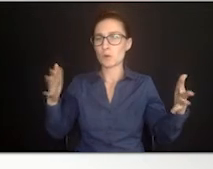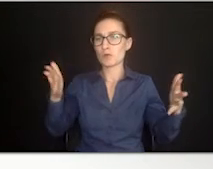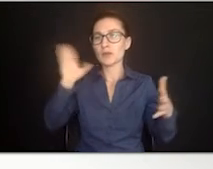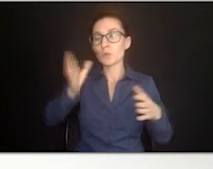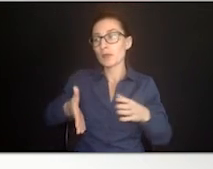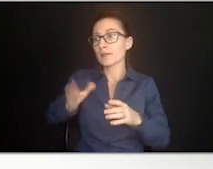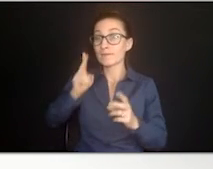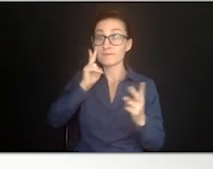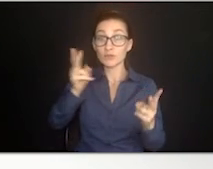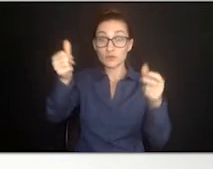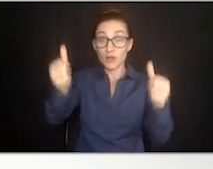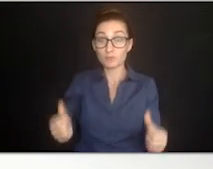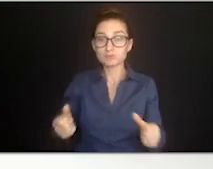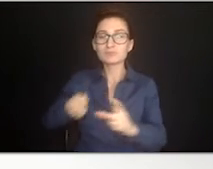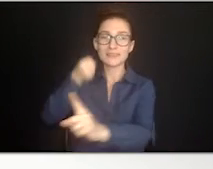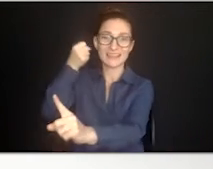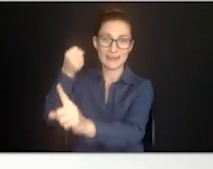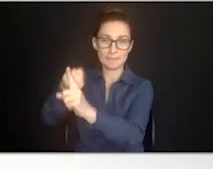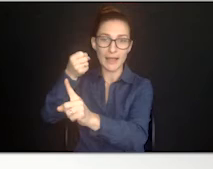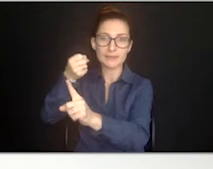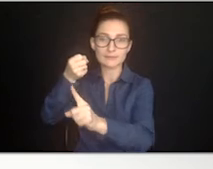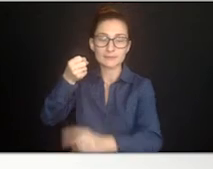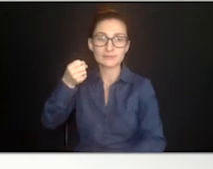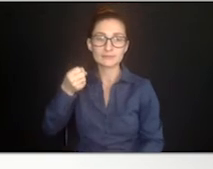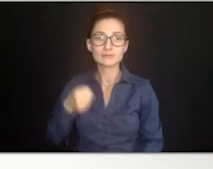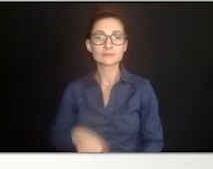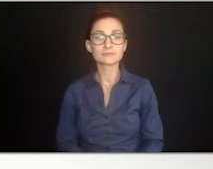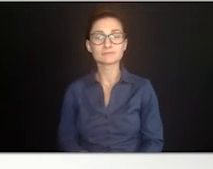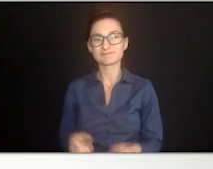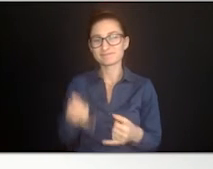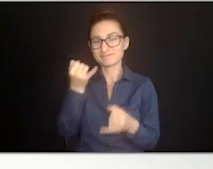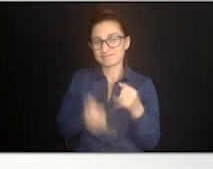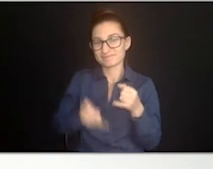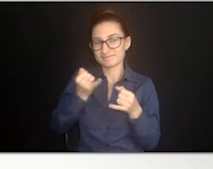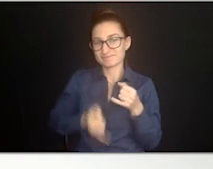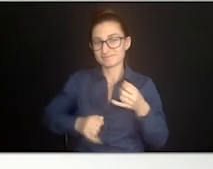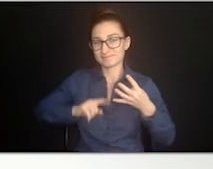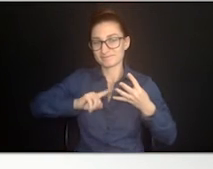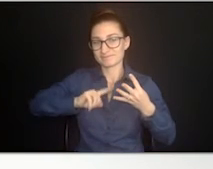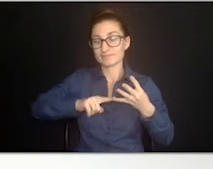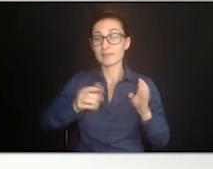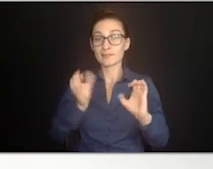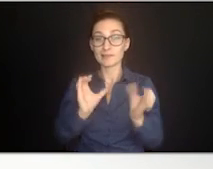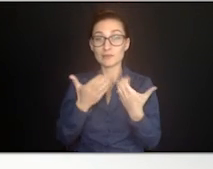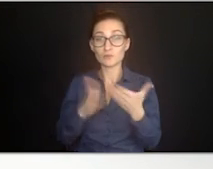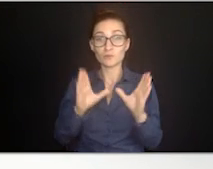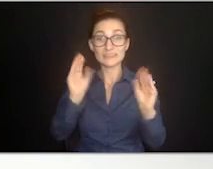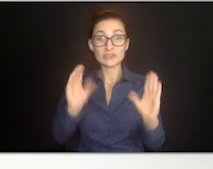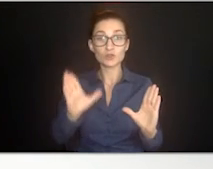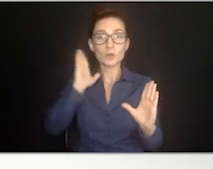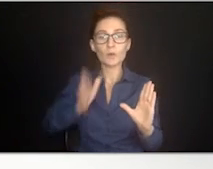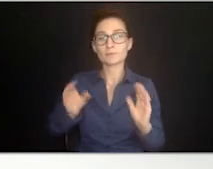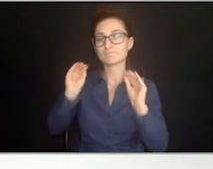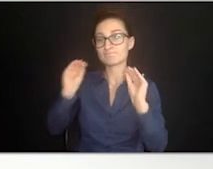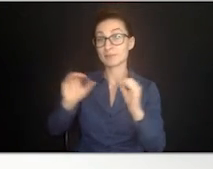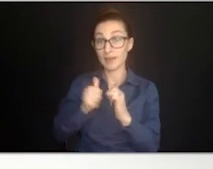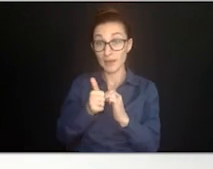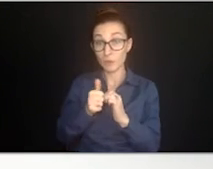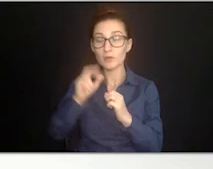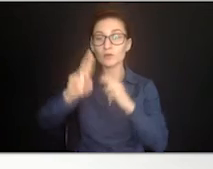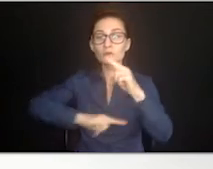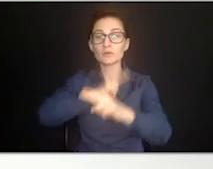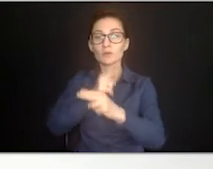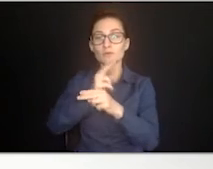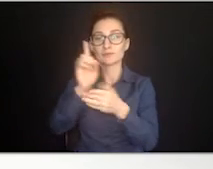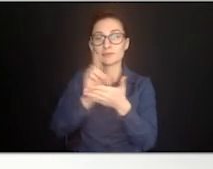vision loss. And finally, the classroom teacher would provide instruction using the Universal Design for